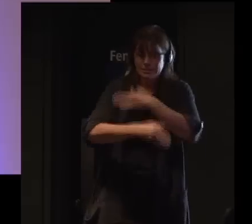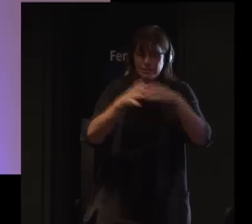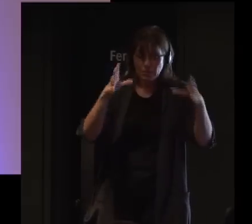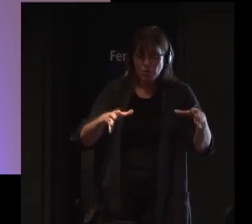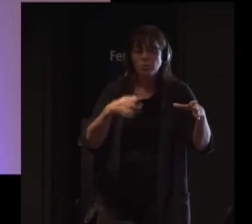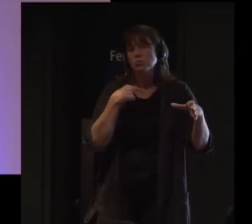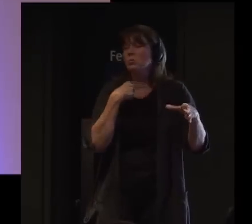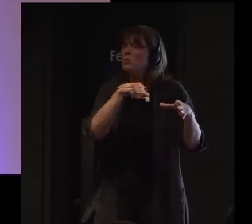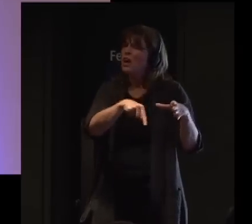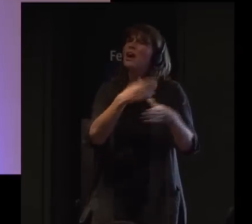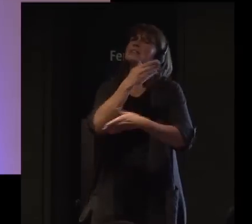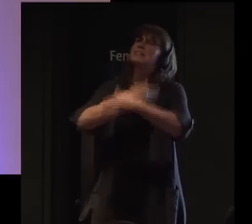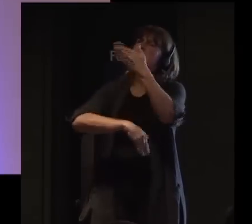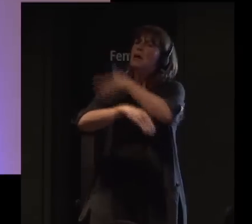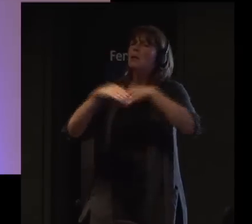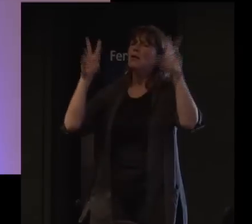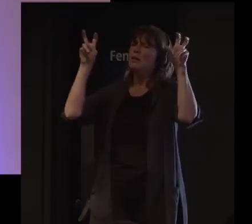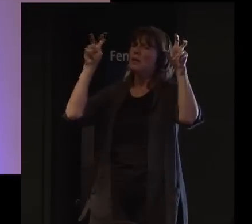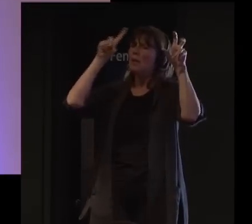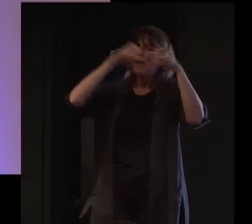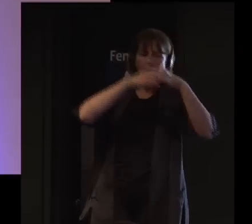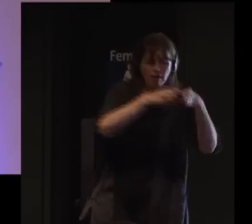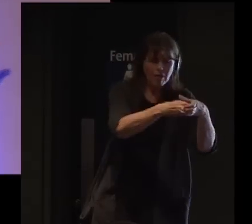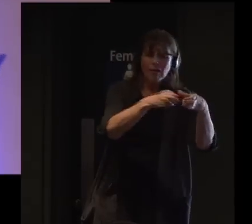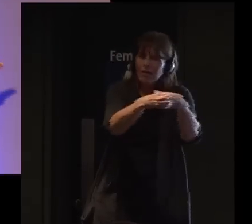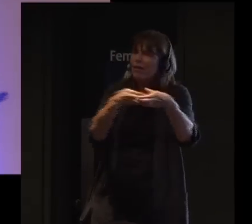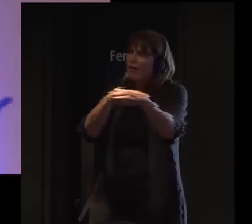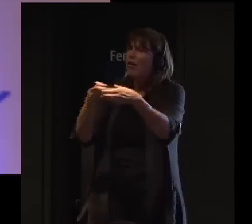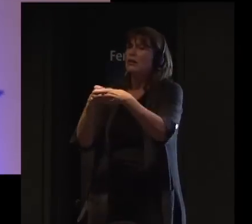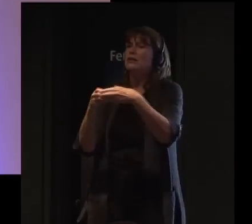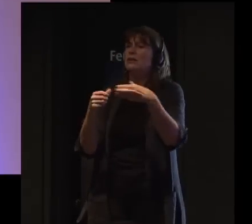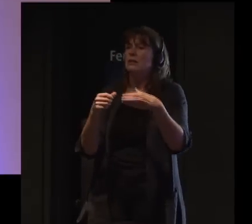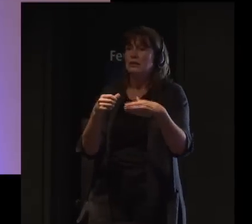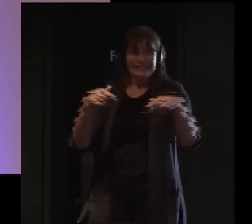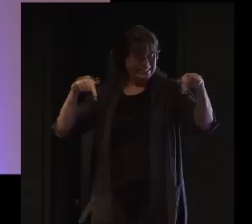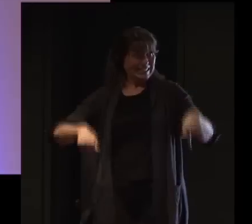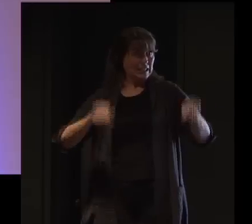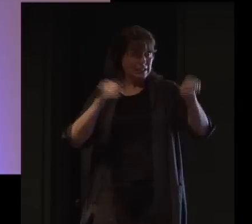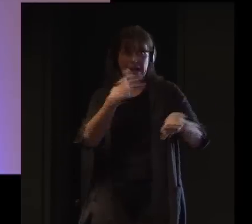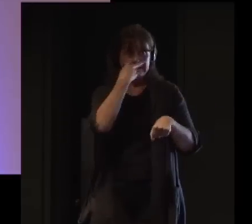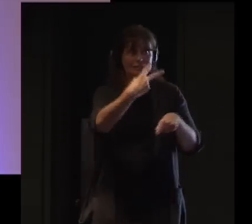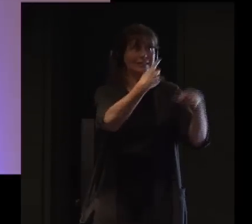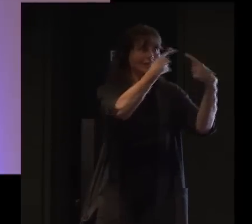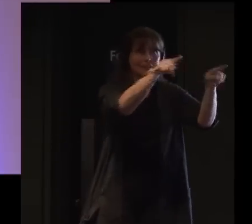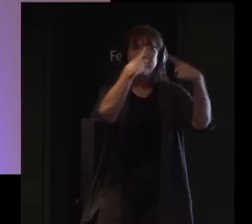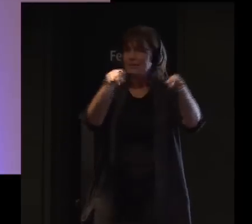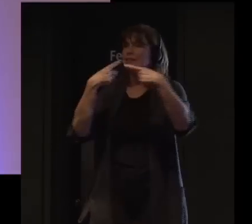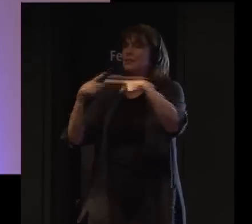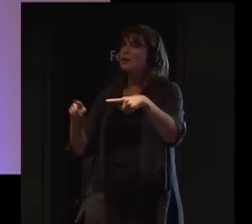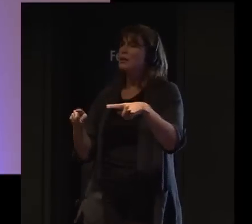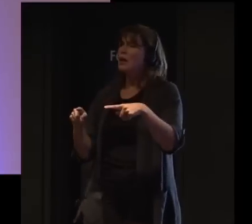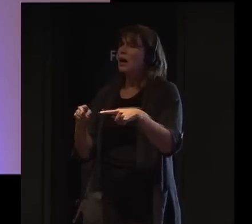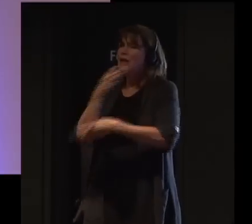talk about when we speak about disability? We can see here in this room, there are many kinds